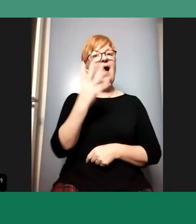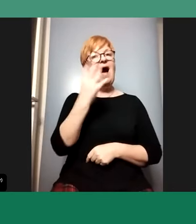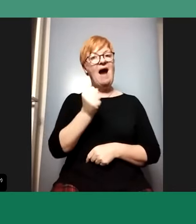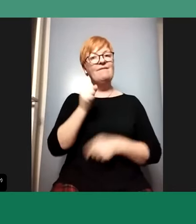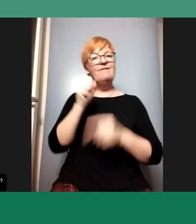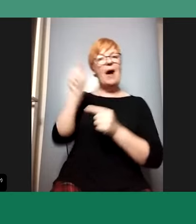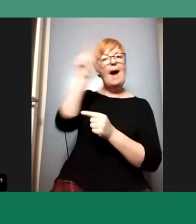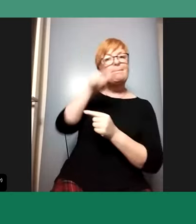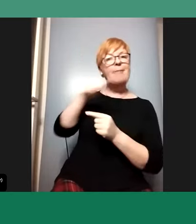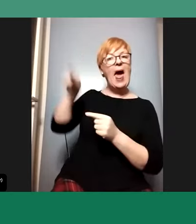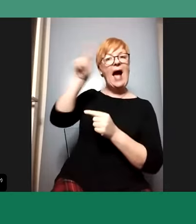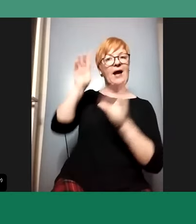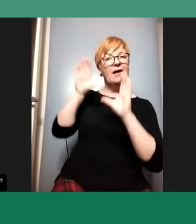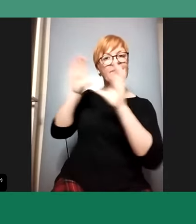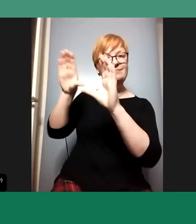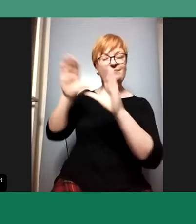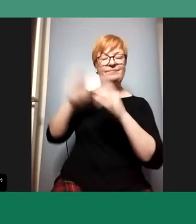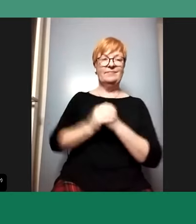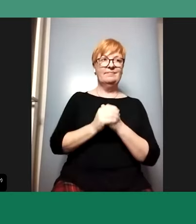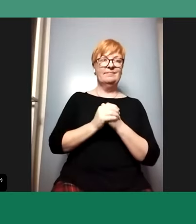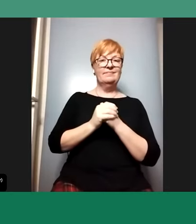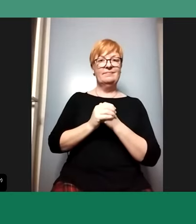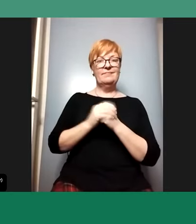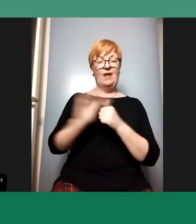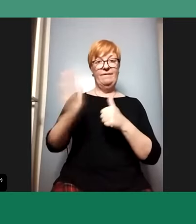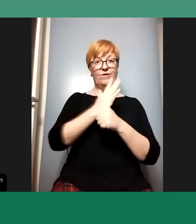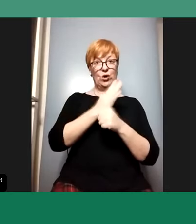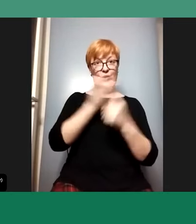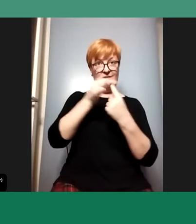first piece is called Pride.